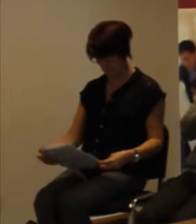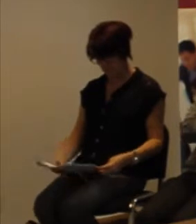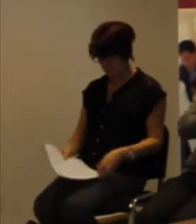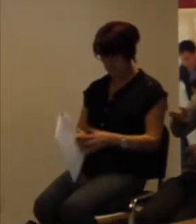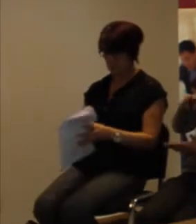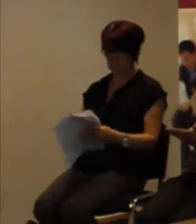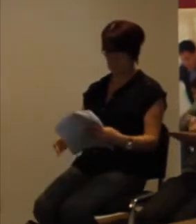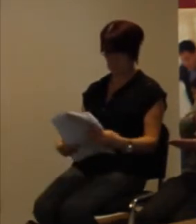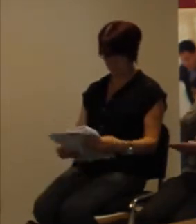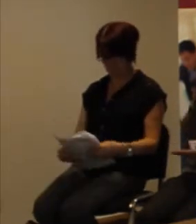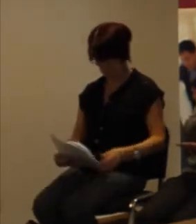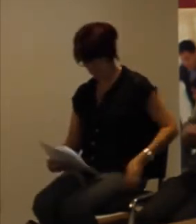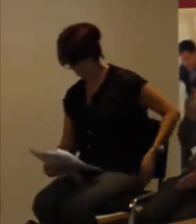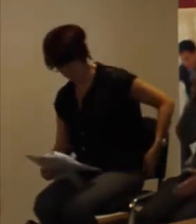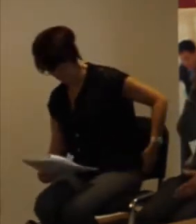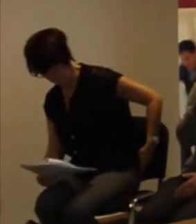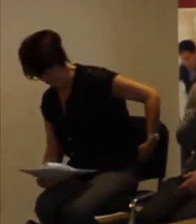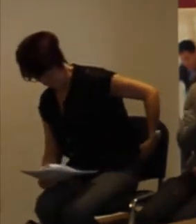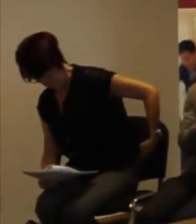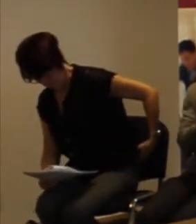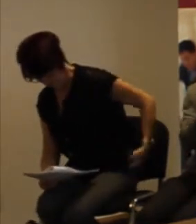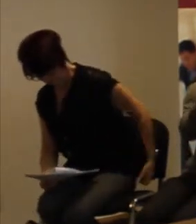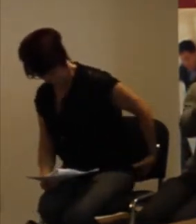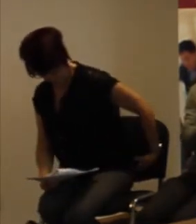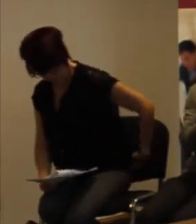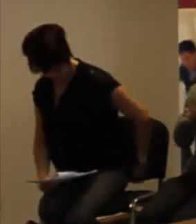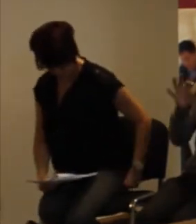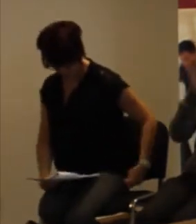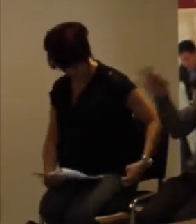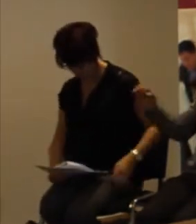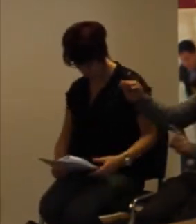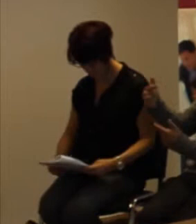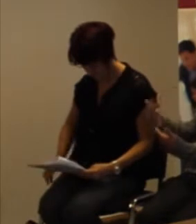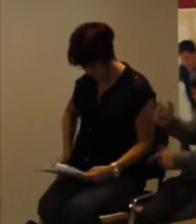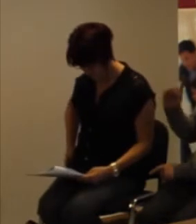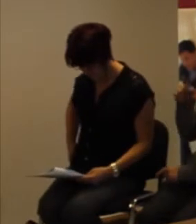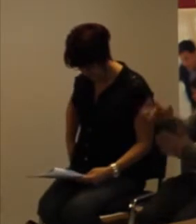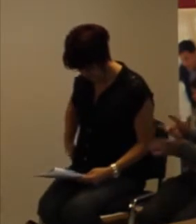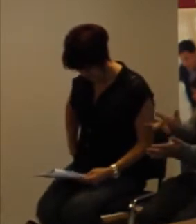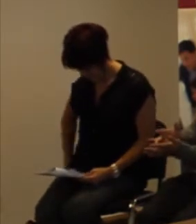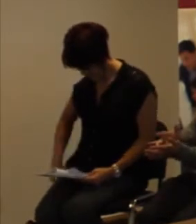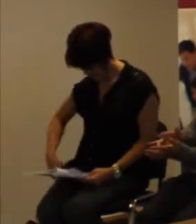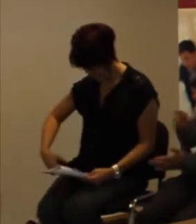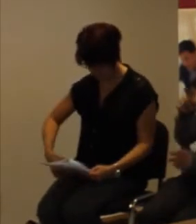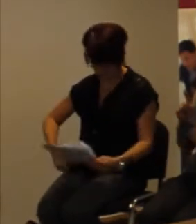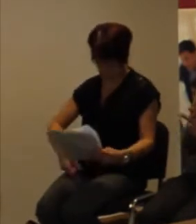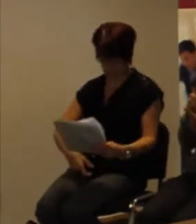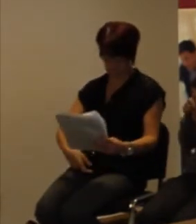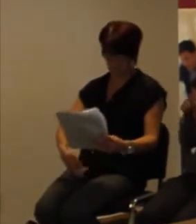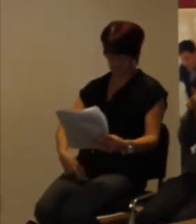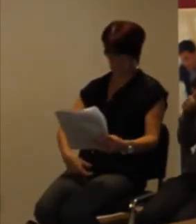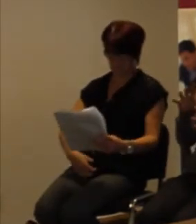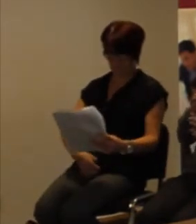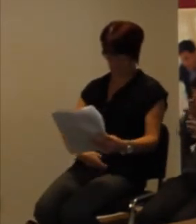we've central approval for both. So we are looking at two different reasonable adjustments, which should be